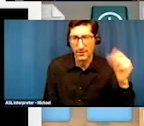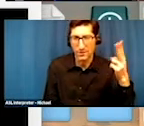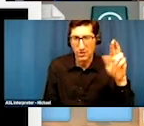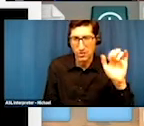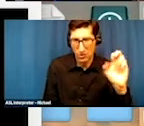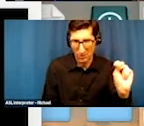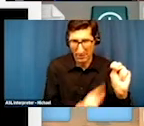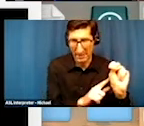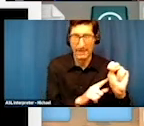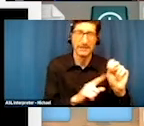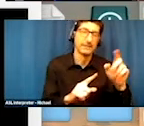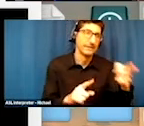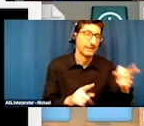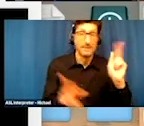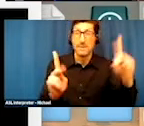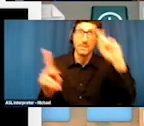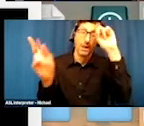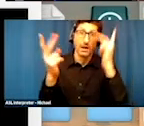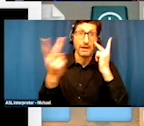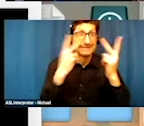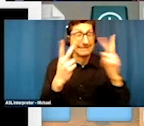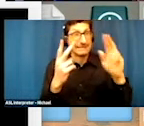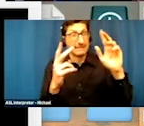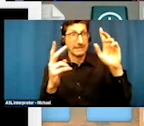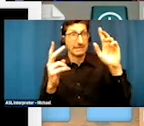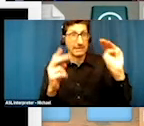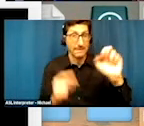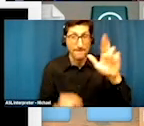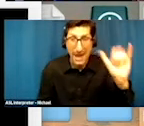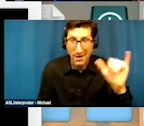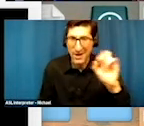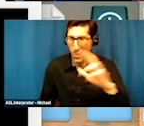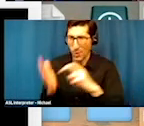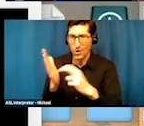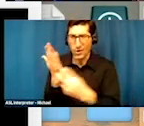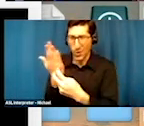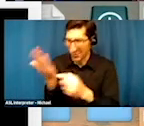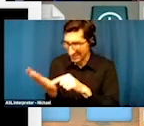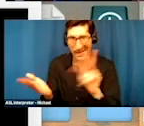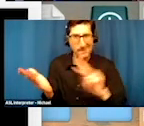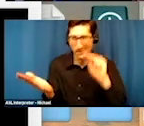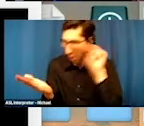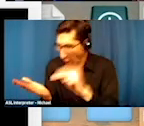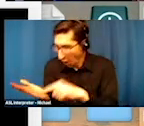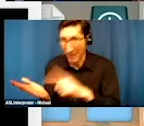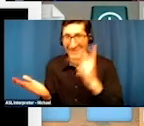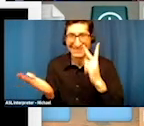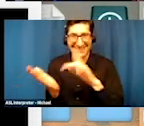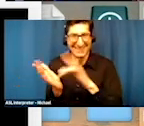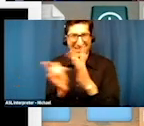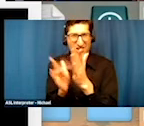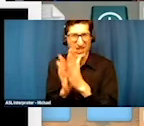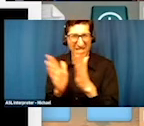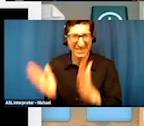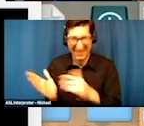you know, various visions of Mary, seeing Jesus in a slice of toast, all of these things. And how they have